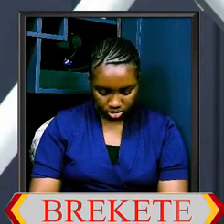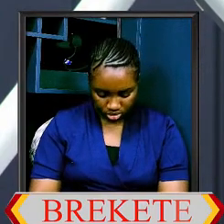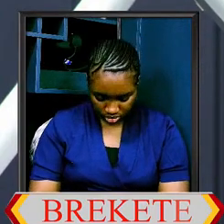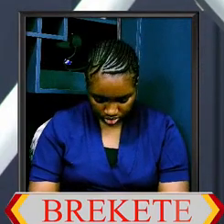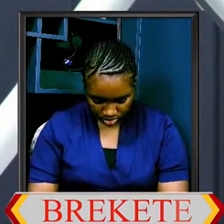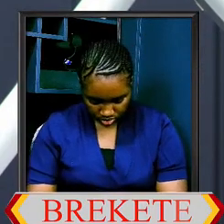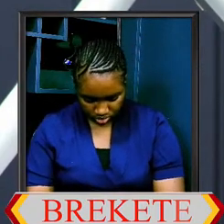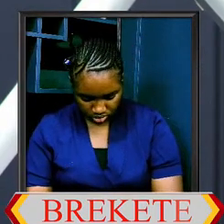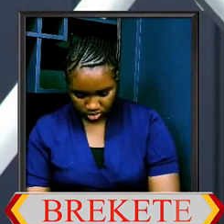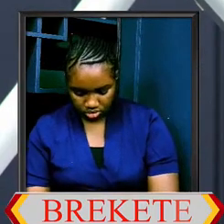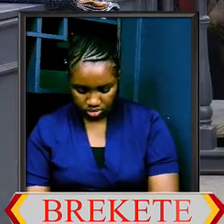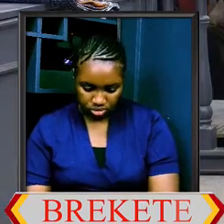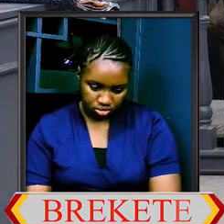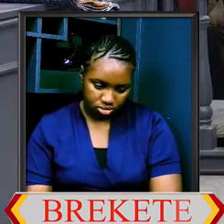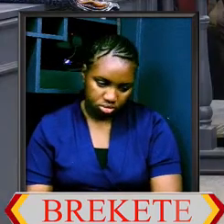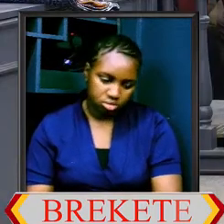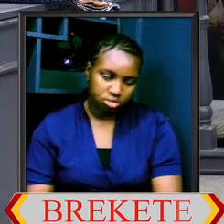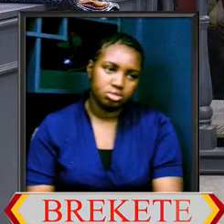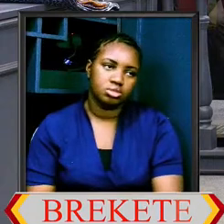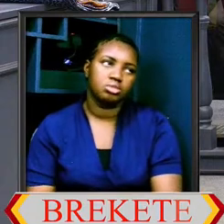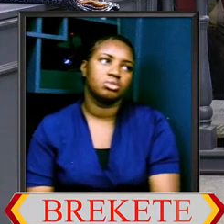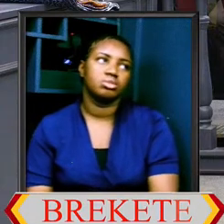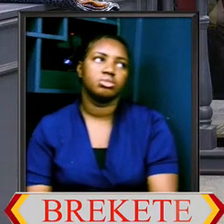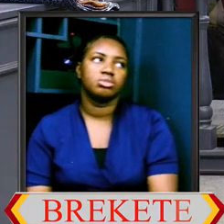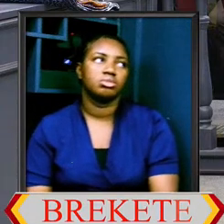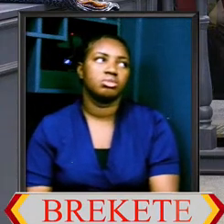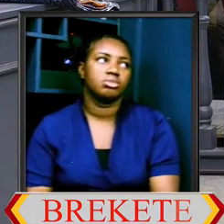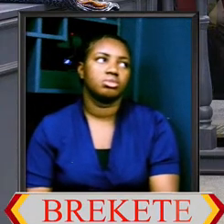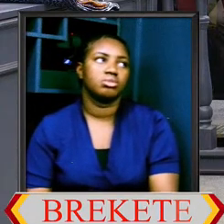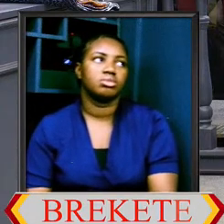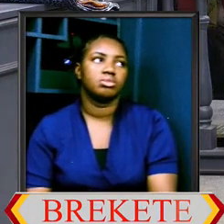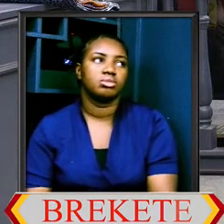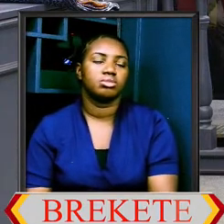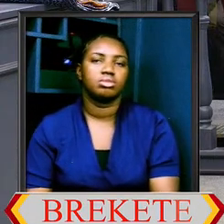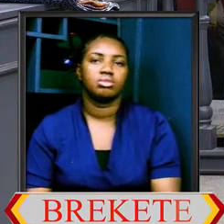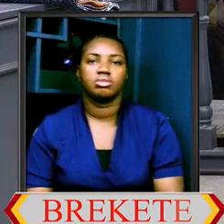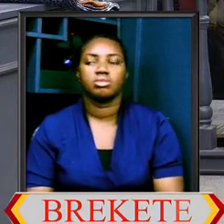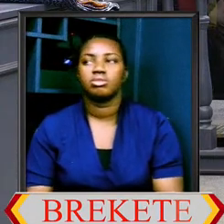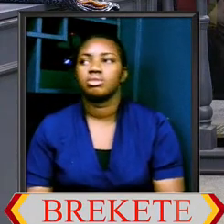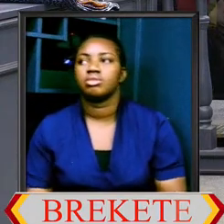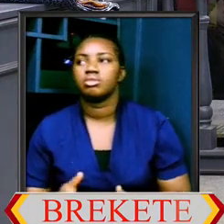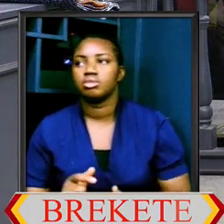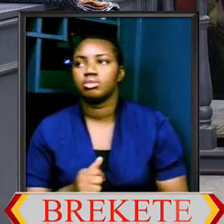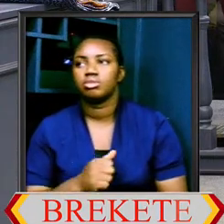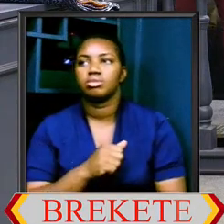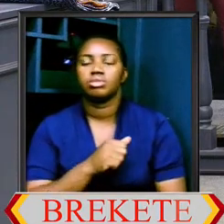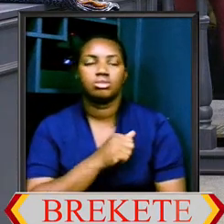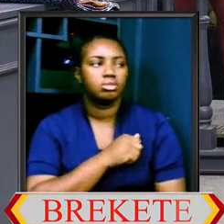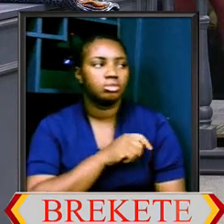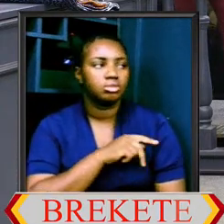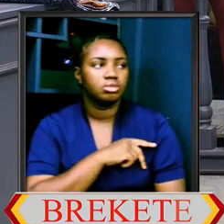zaki zo in Allah ya yarda. Shikenan sa. Me ku appreciate the woman.